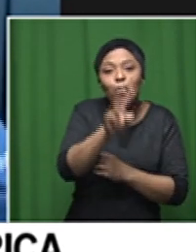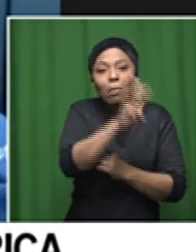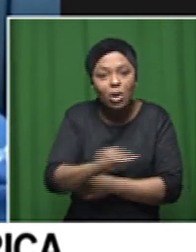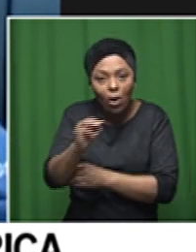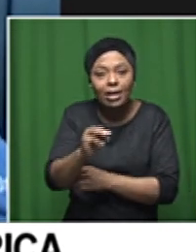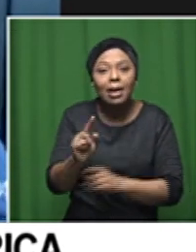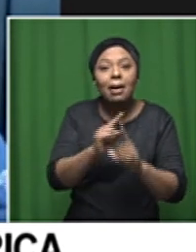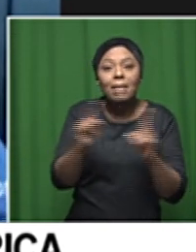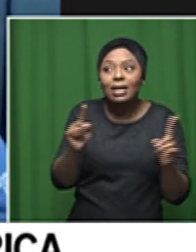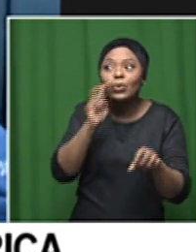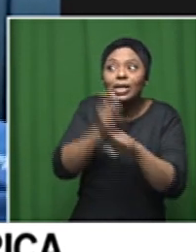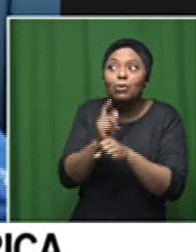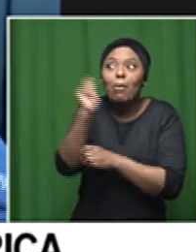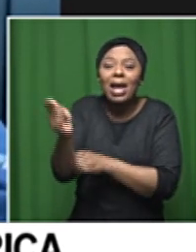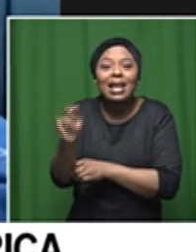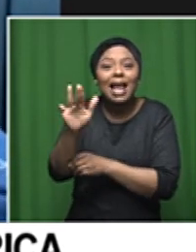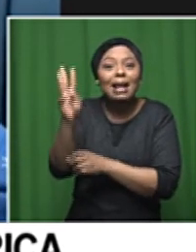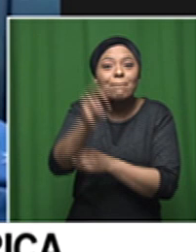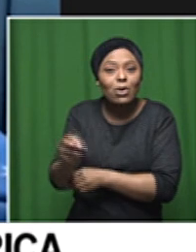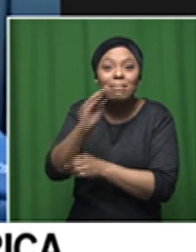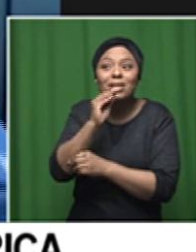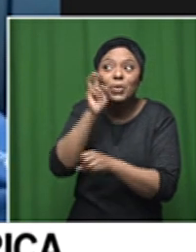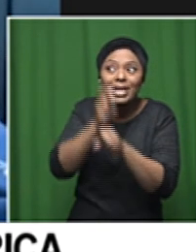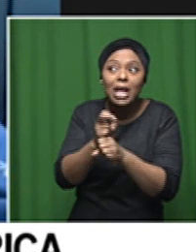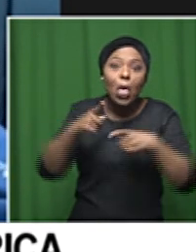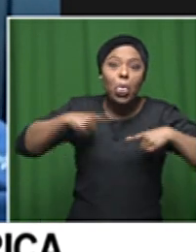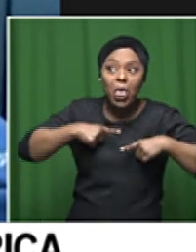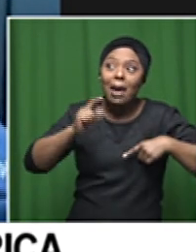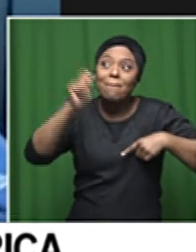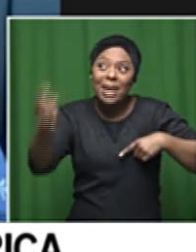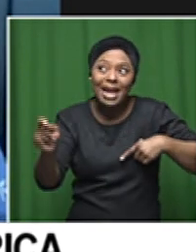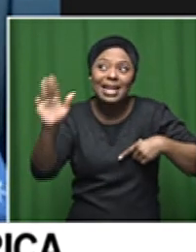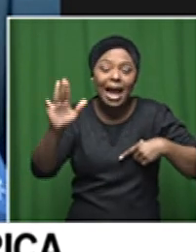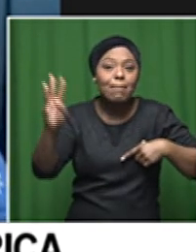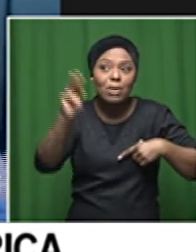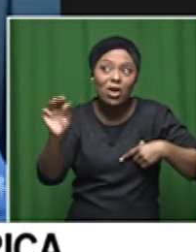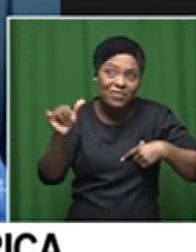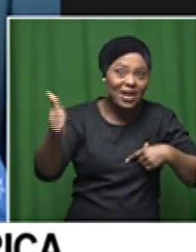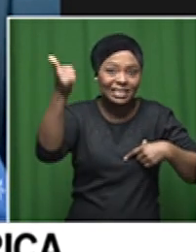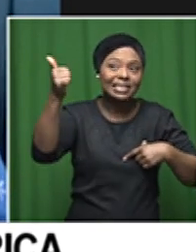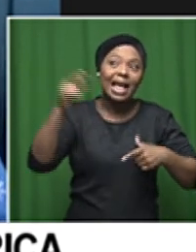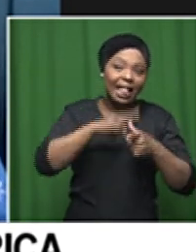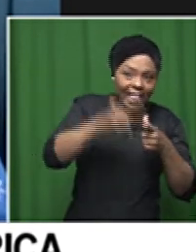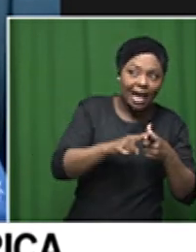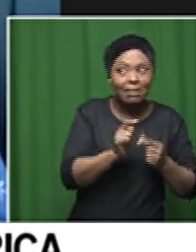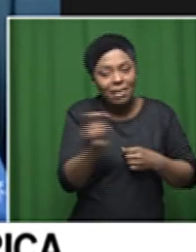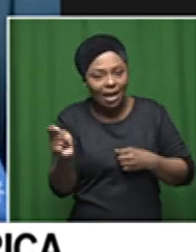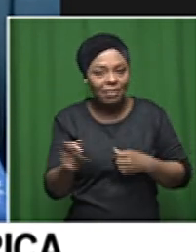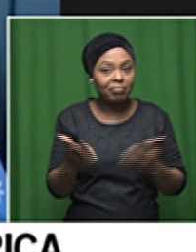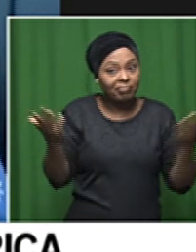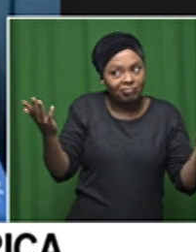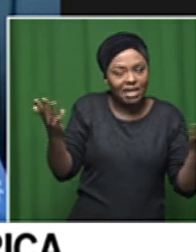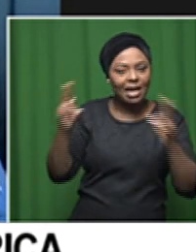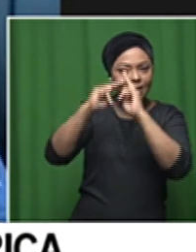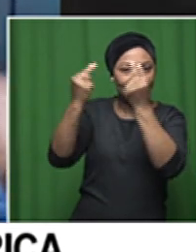million. Then you are expected to pay 9 million. That matter we have cleaned, thanks to the administration by the